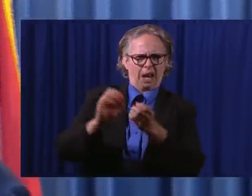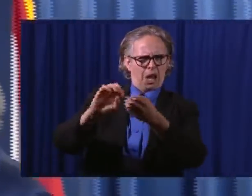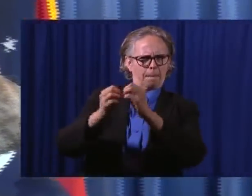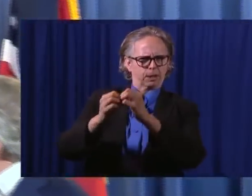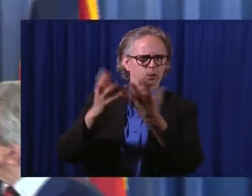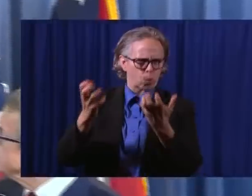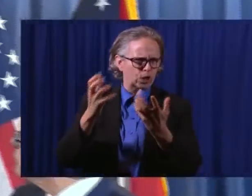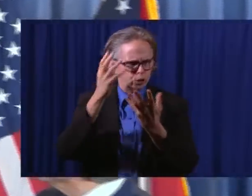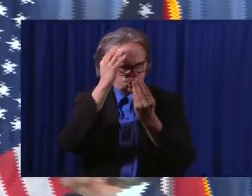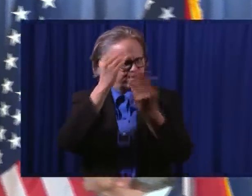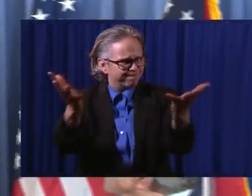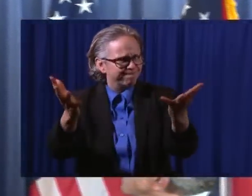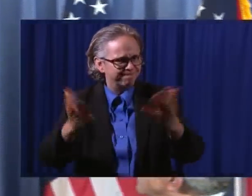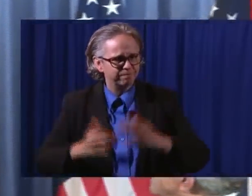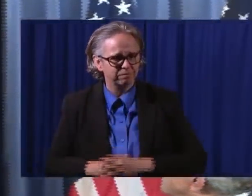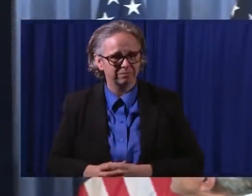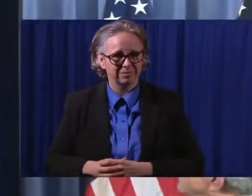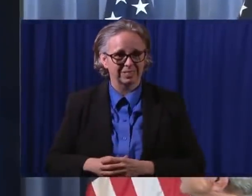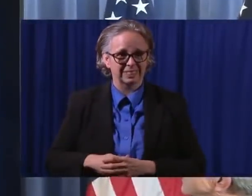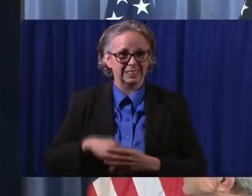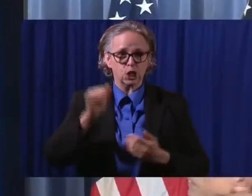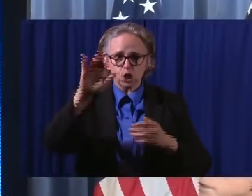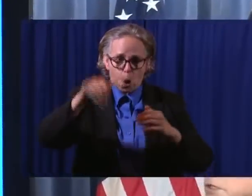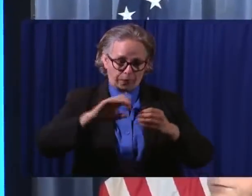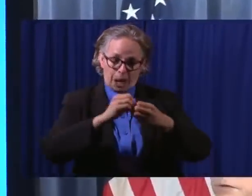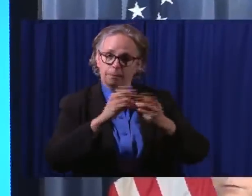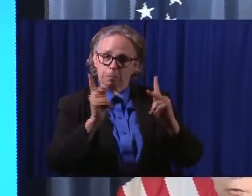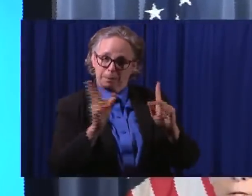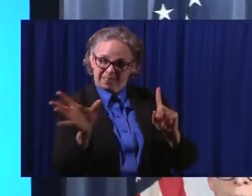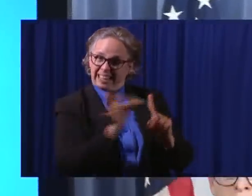You start with the cases. Cases